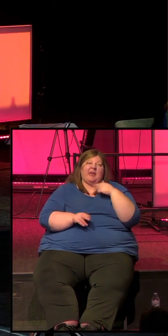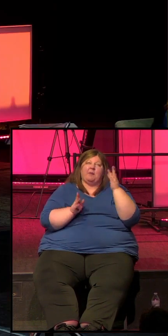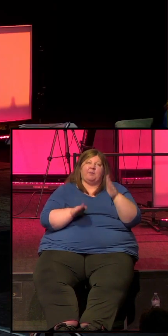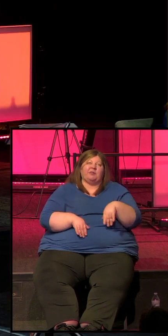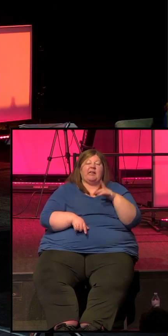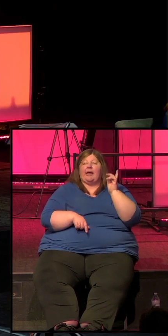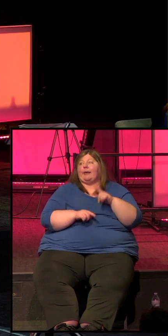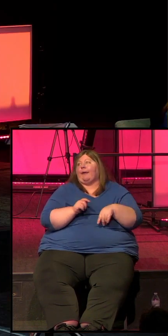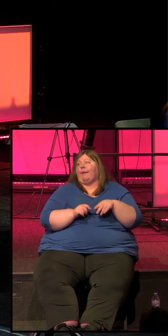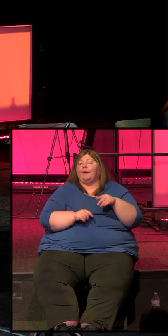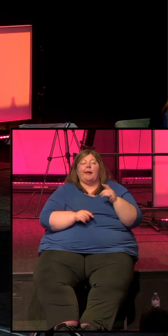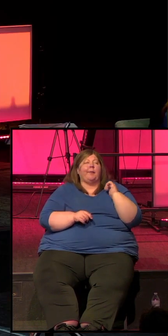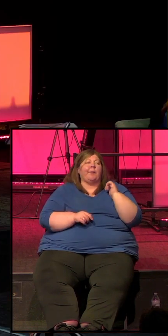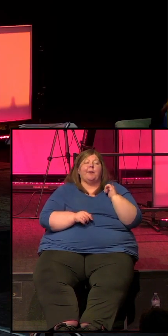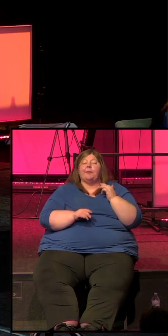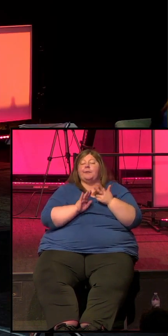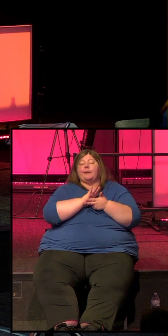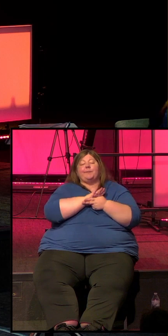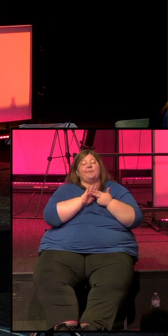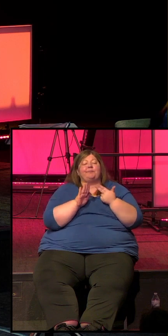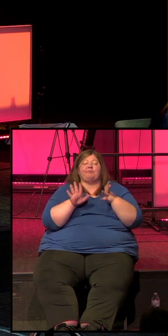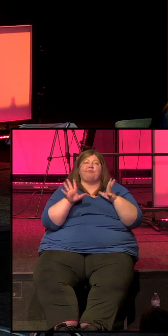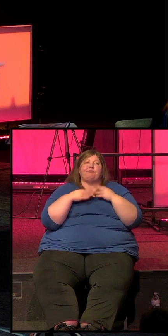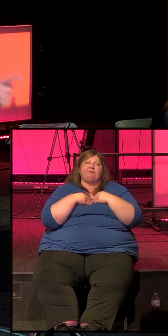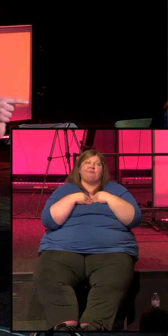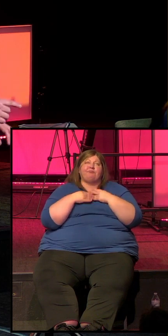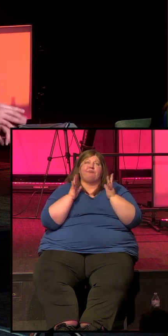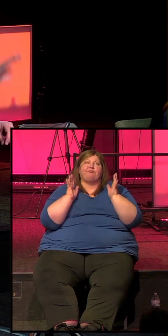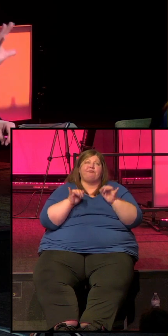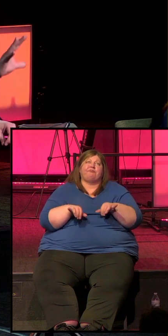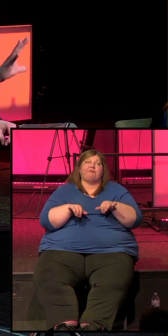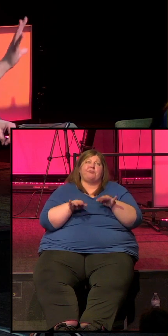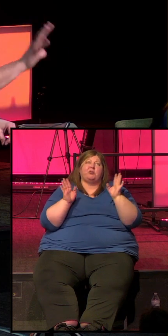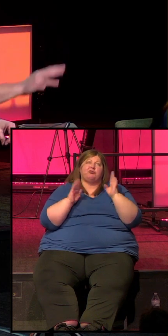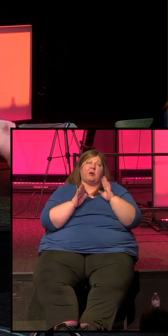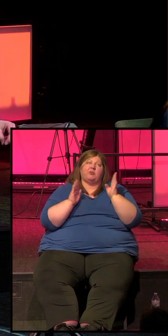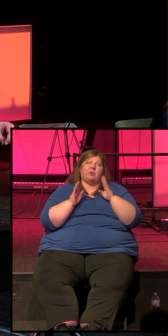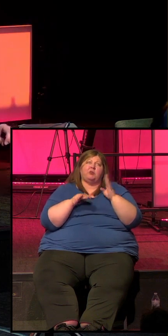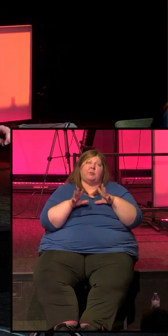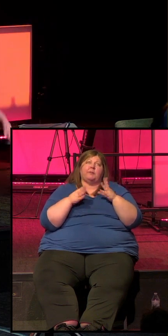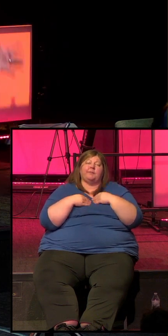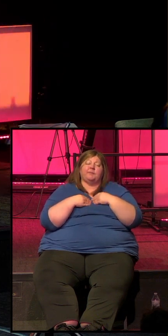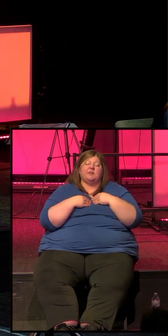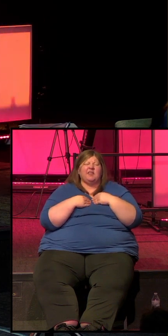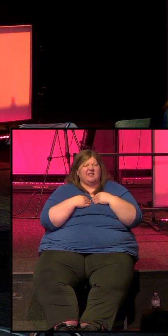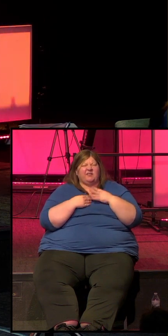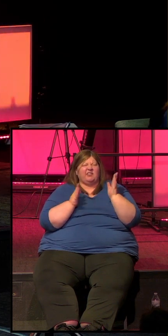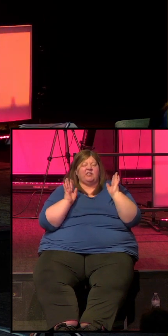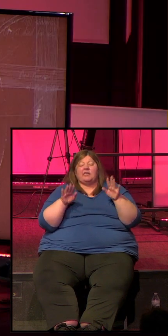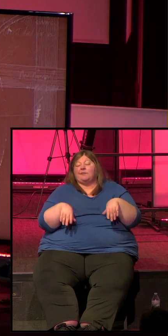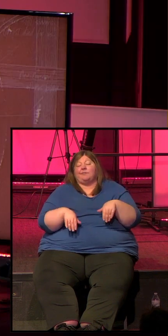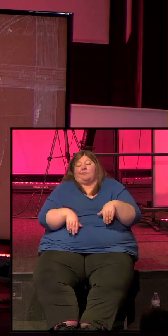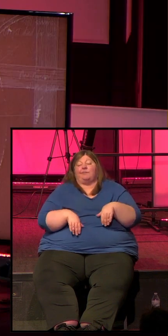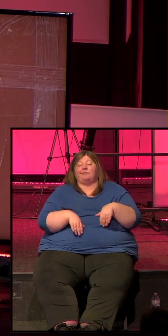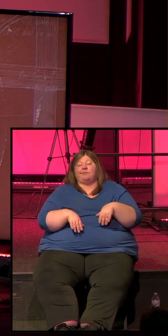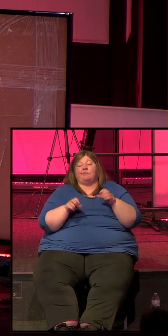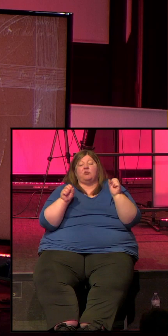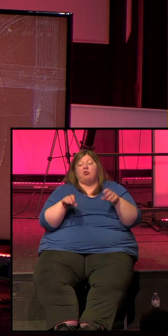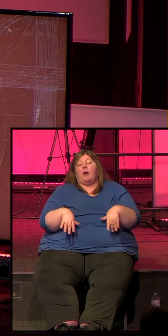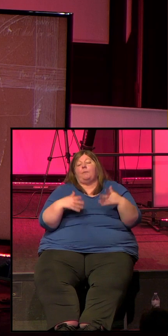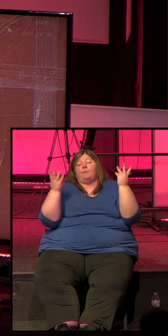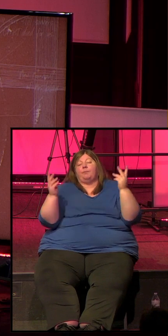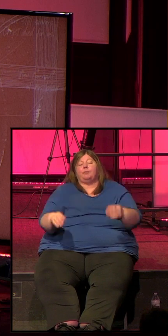can't do it, won't do it, refuses to do it. I'm the kid that's always going to be in trouble. At some point, we'd stop fighting and we just say, guess I can't